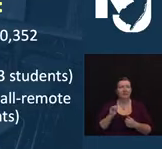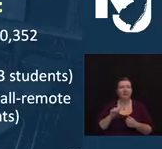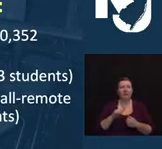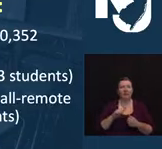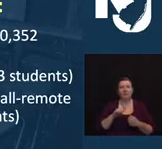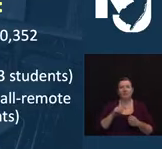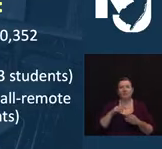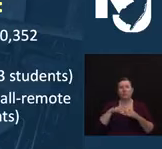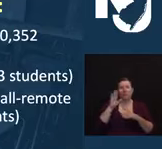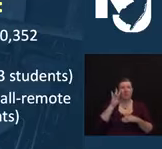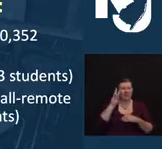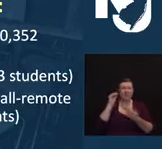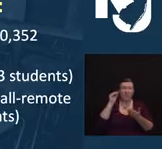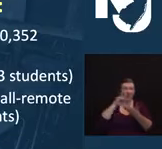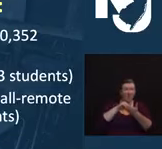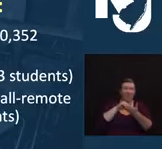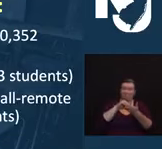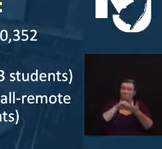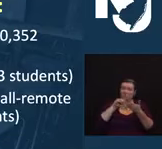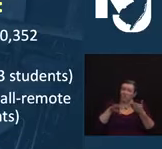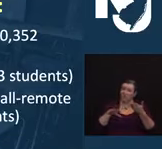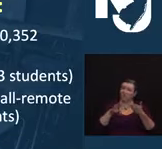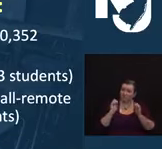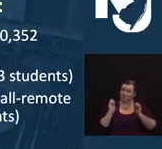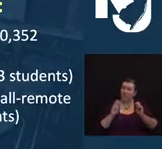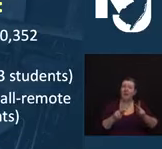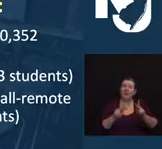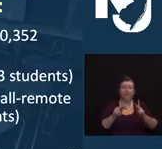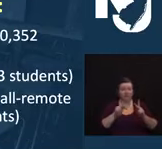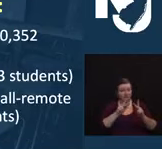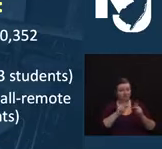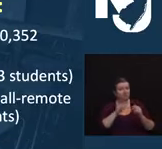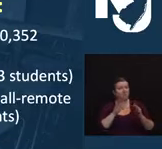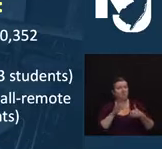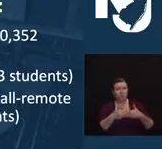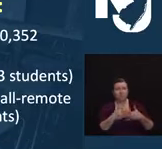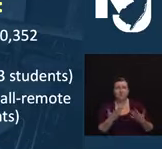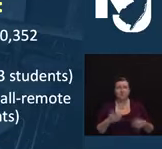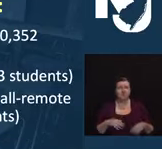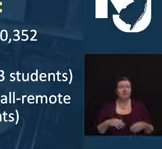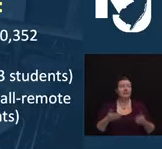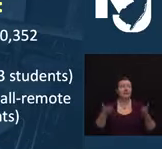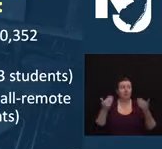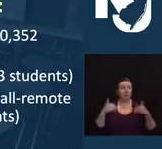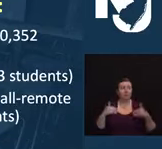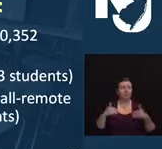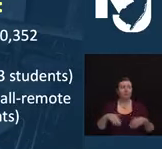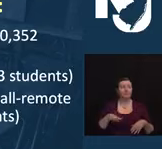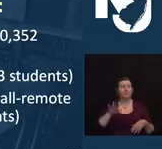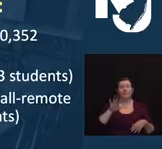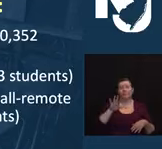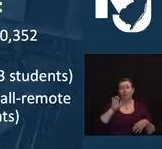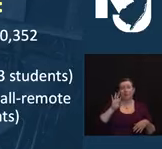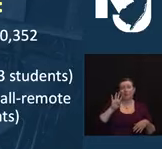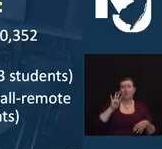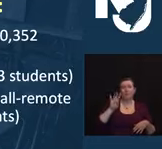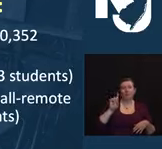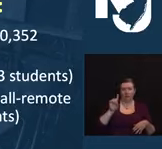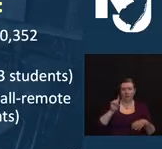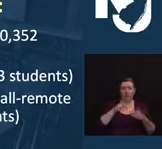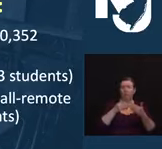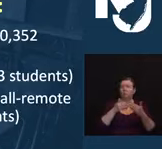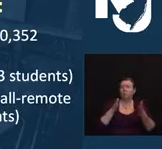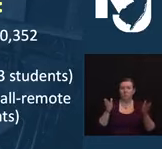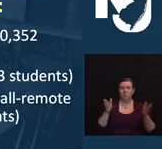in their classrooms full-time. Another 541 are open for hybrid instruction. That